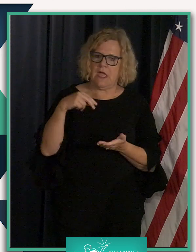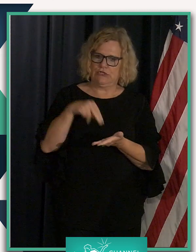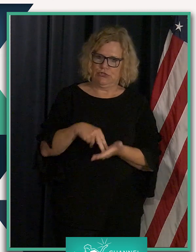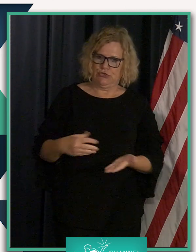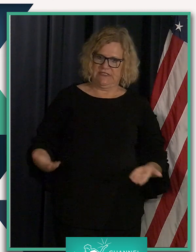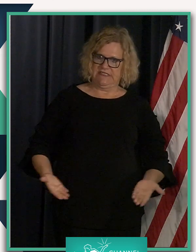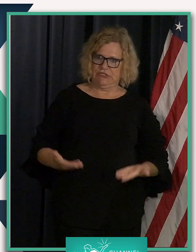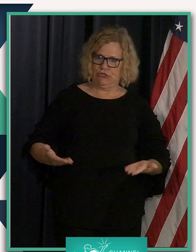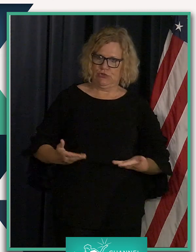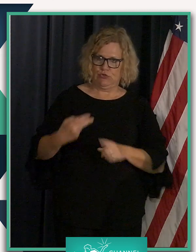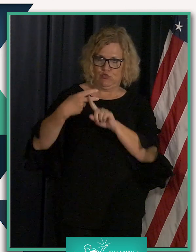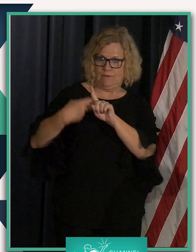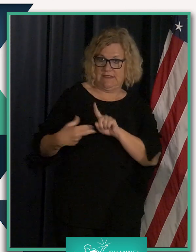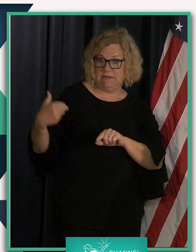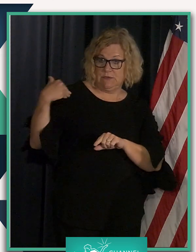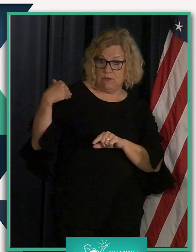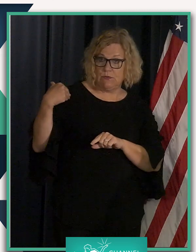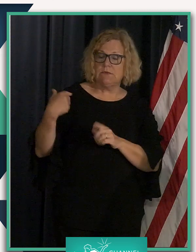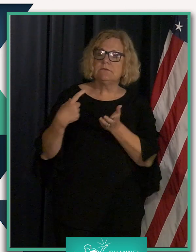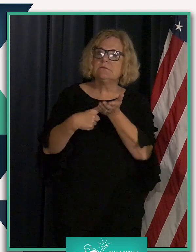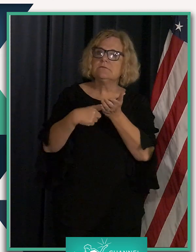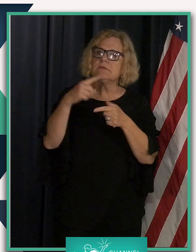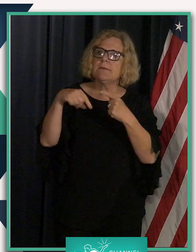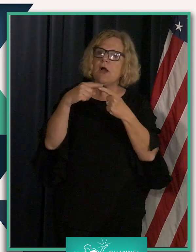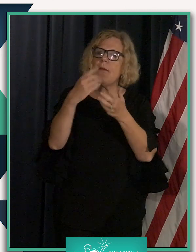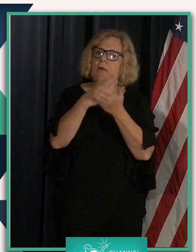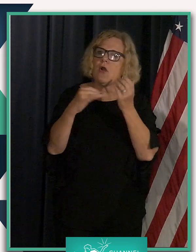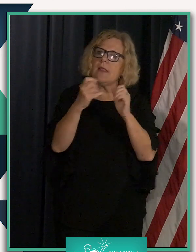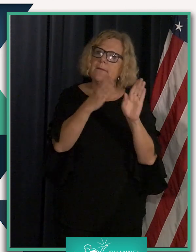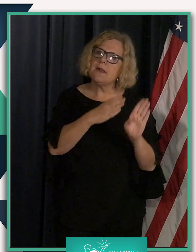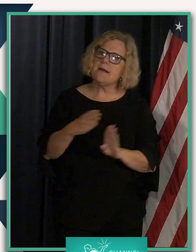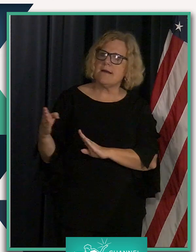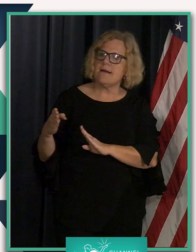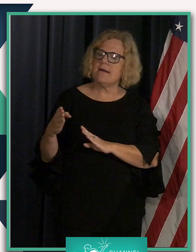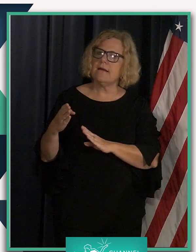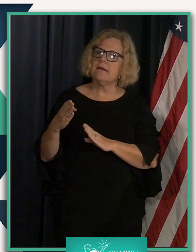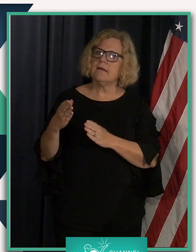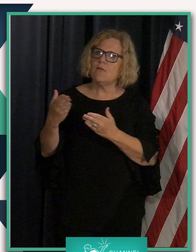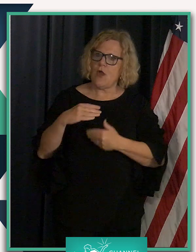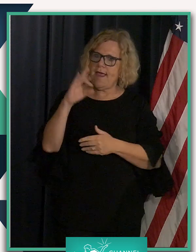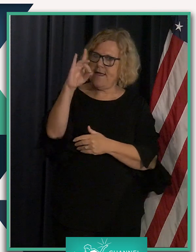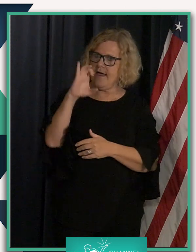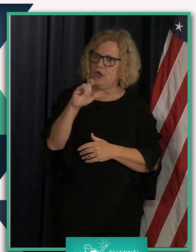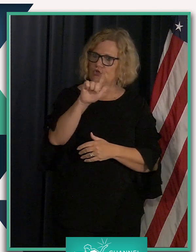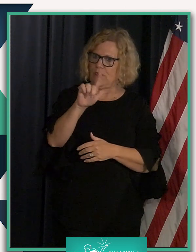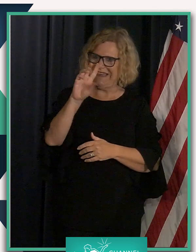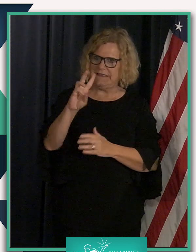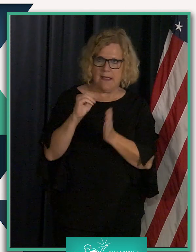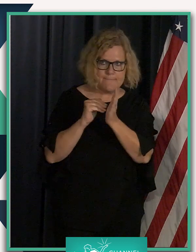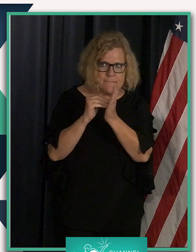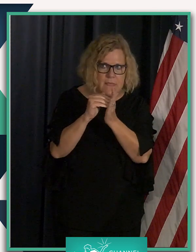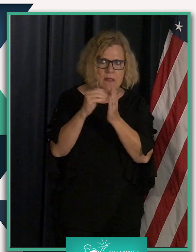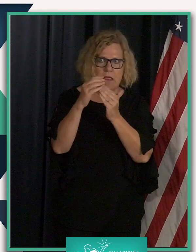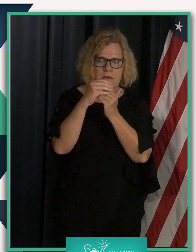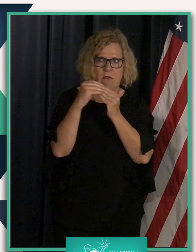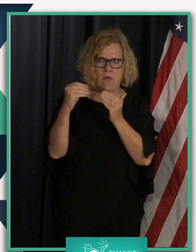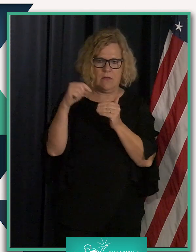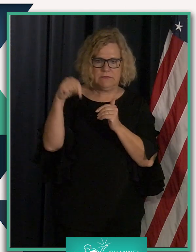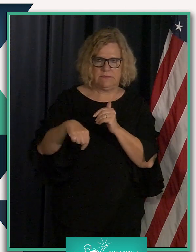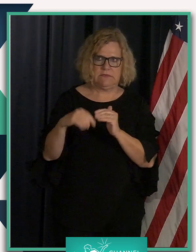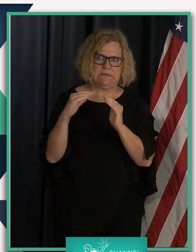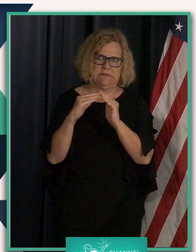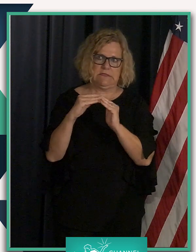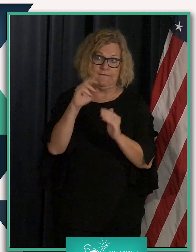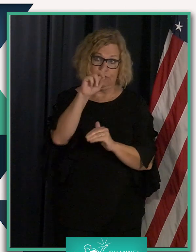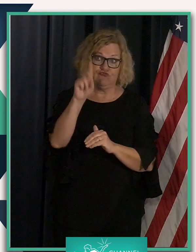here 2 months ago and talked about the part of that plan that brought $826 million to the city